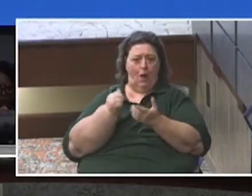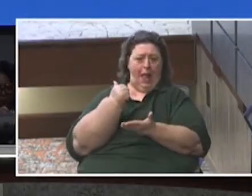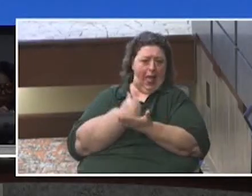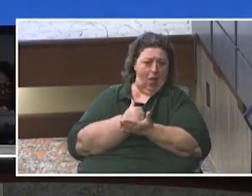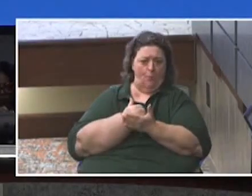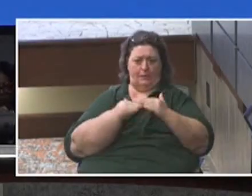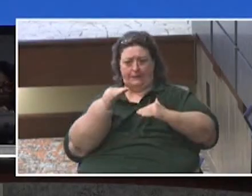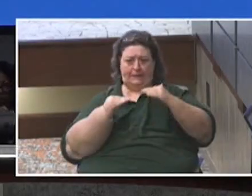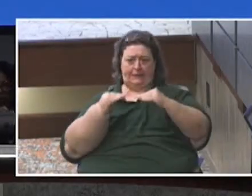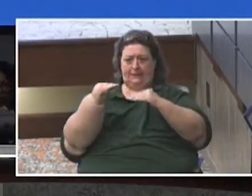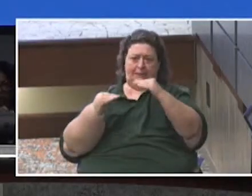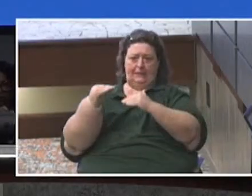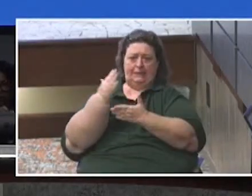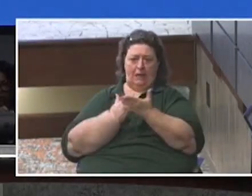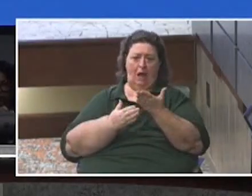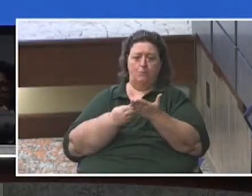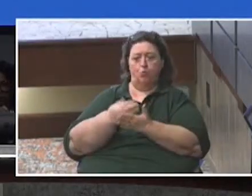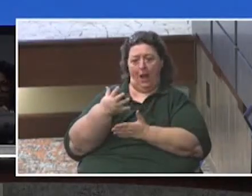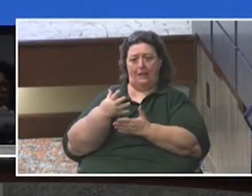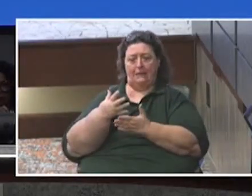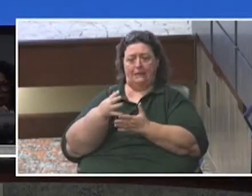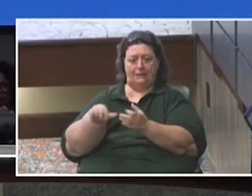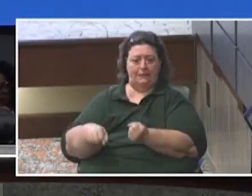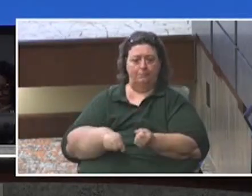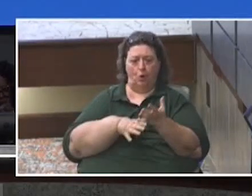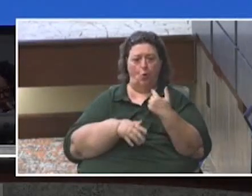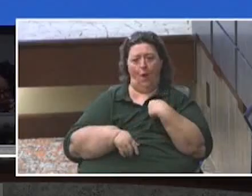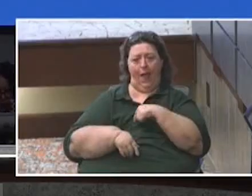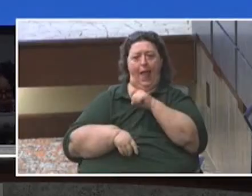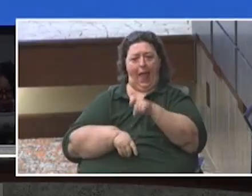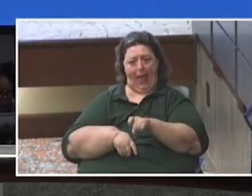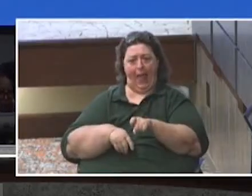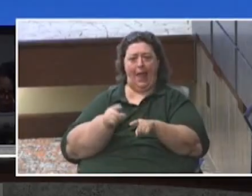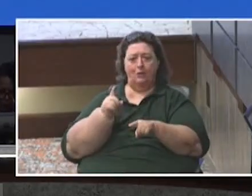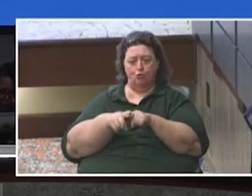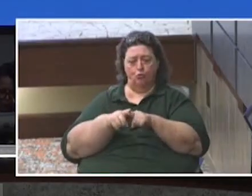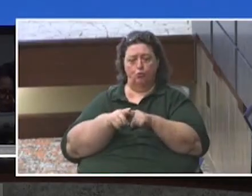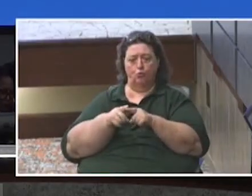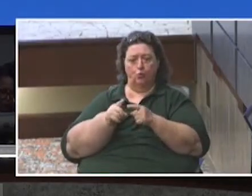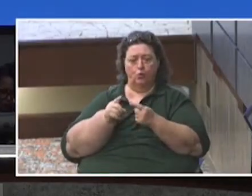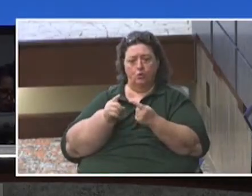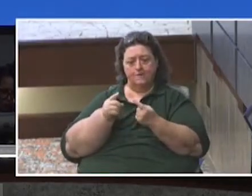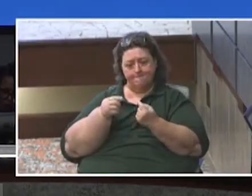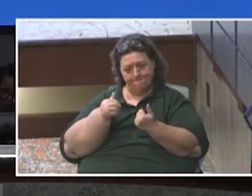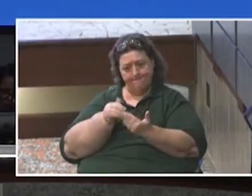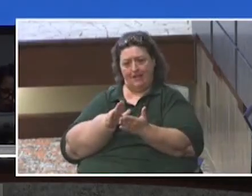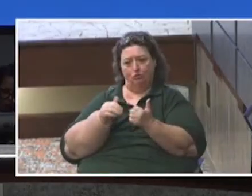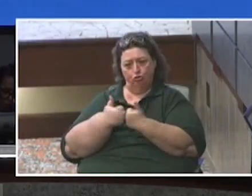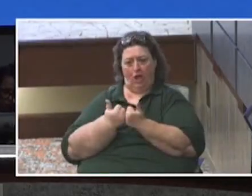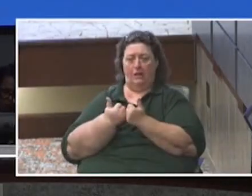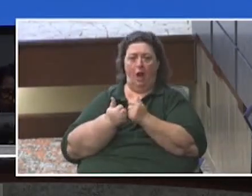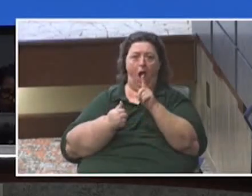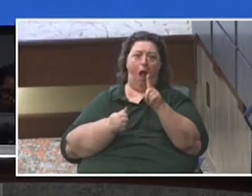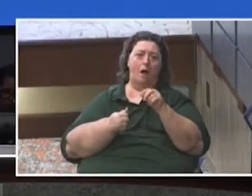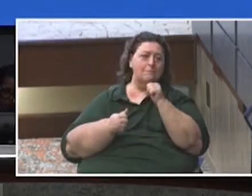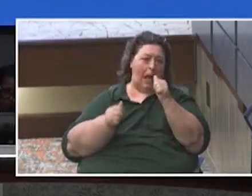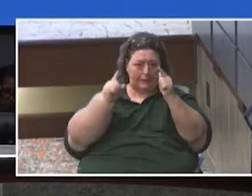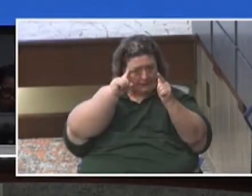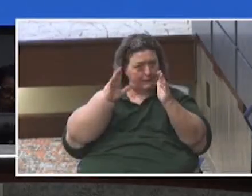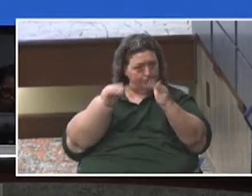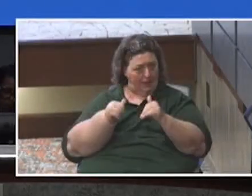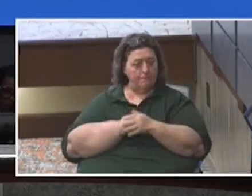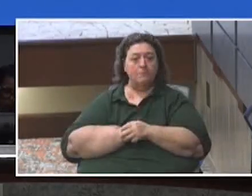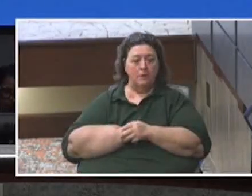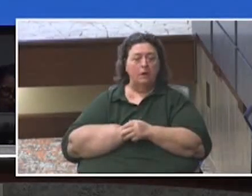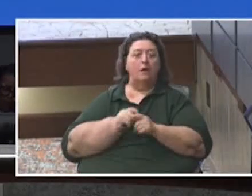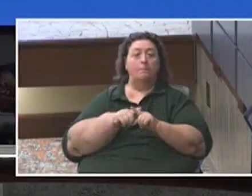this waste disposal that we had to incur unexpectedly. So we're going to come out to the good with